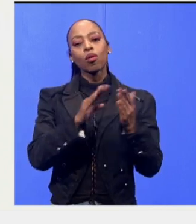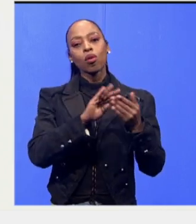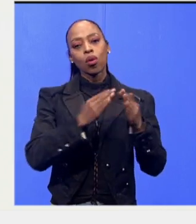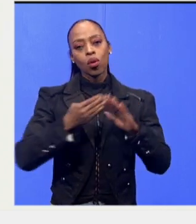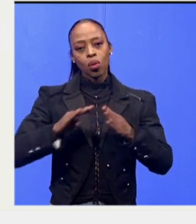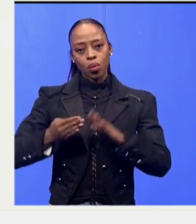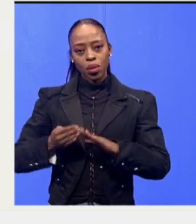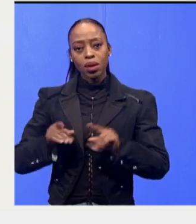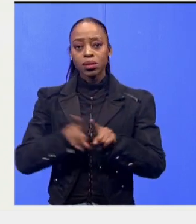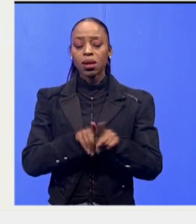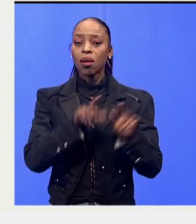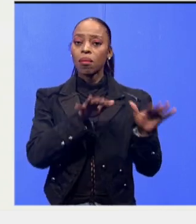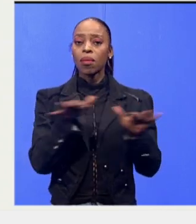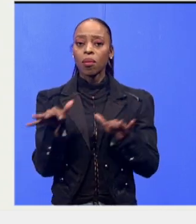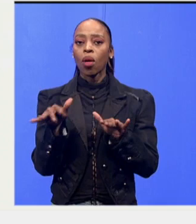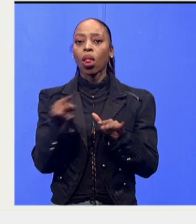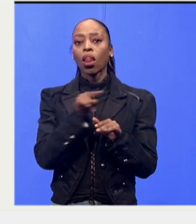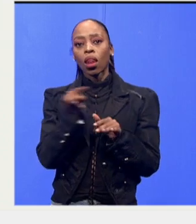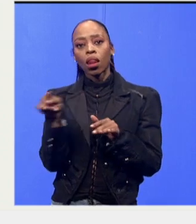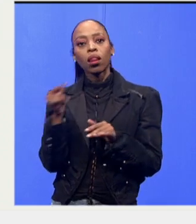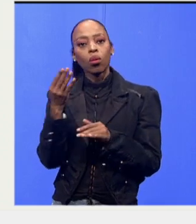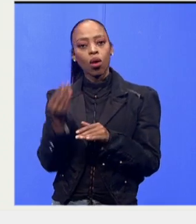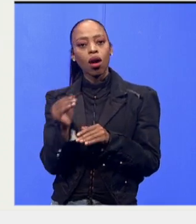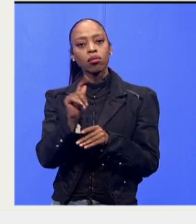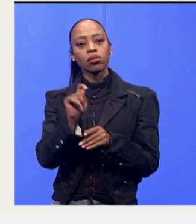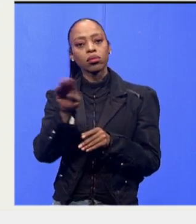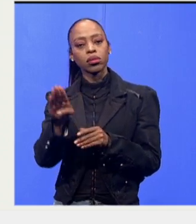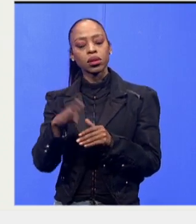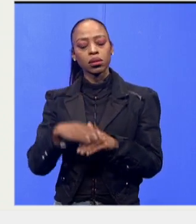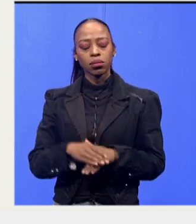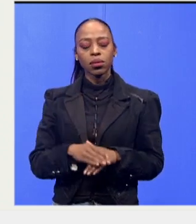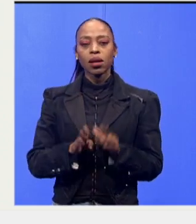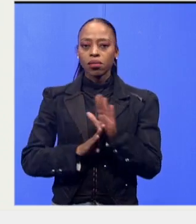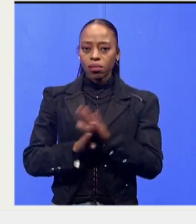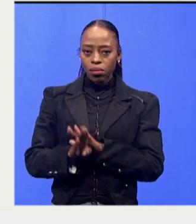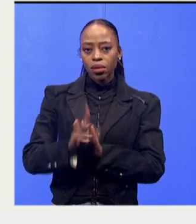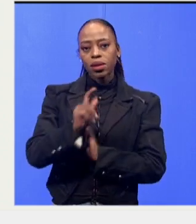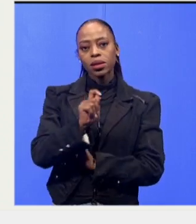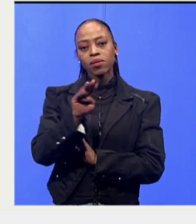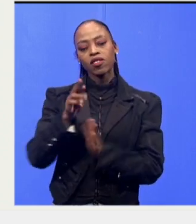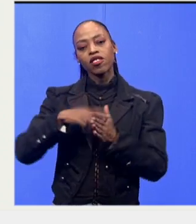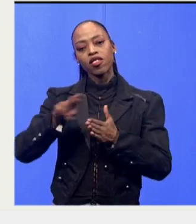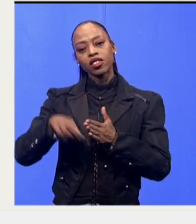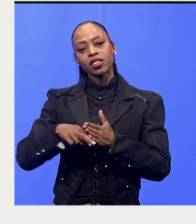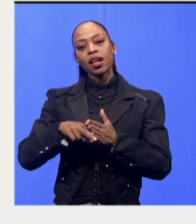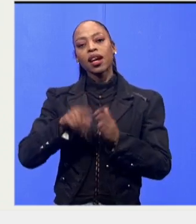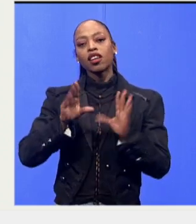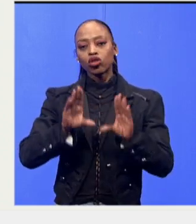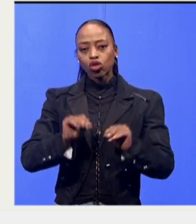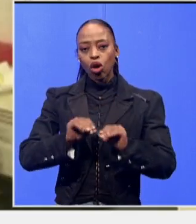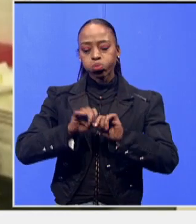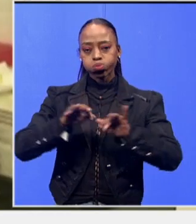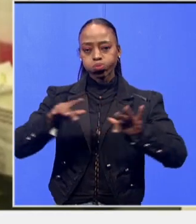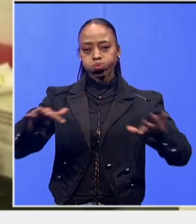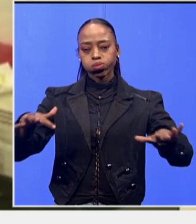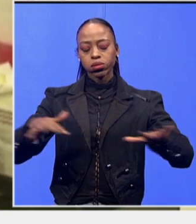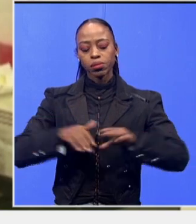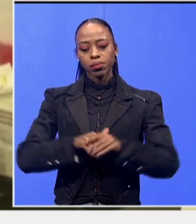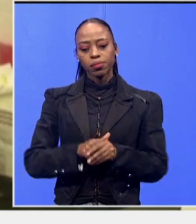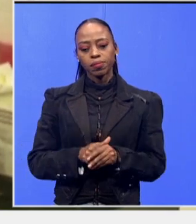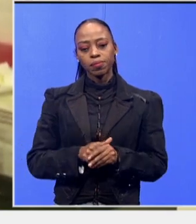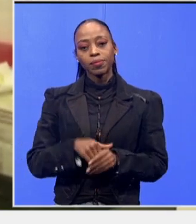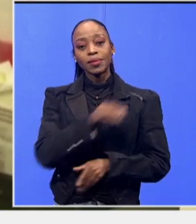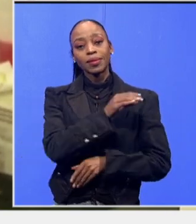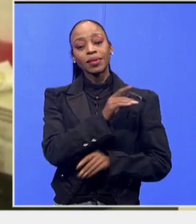the number of people that we find with TB, and improve TB outcomes and reduce transmission at the same time. Ongoing